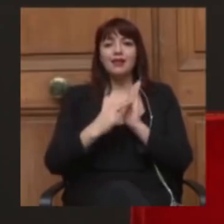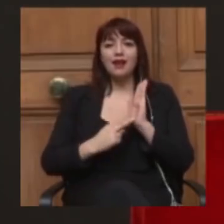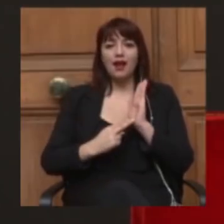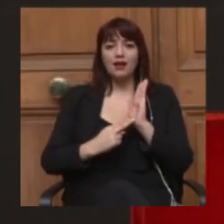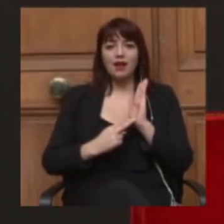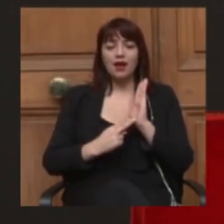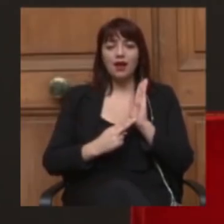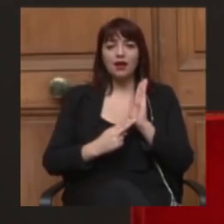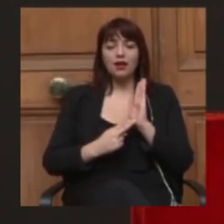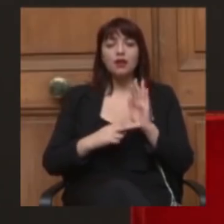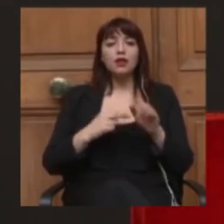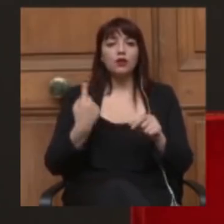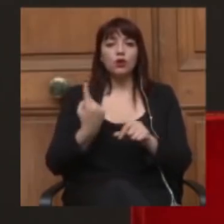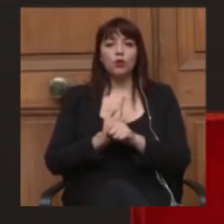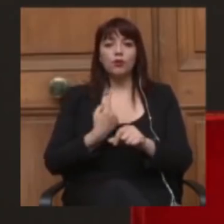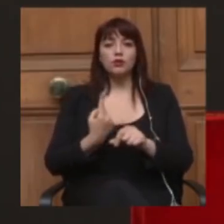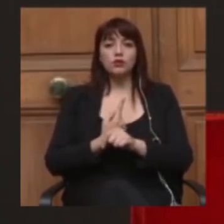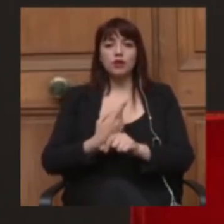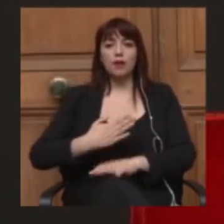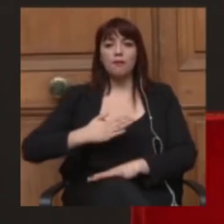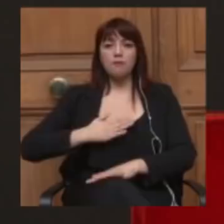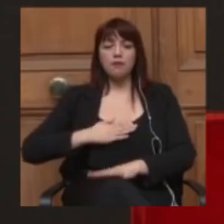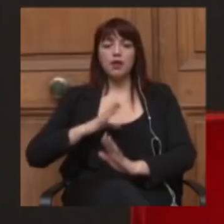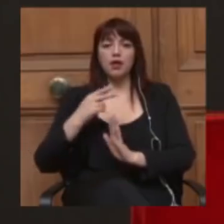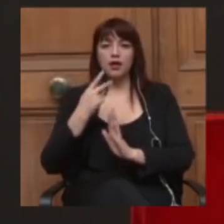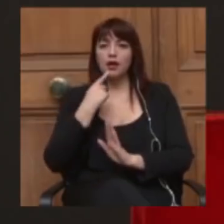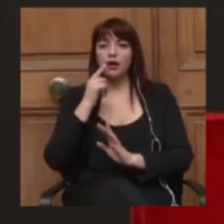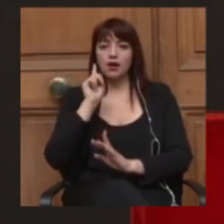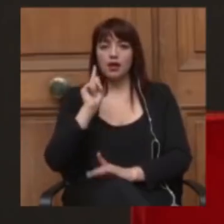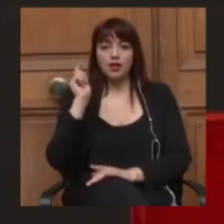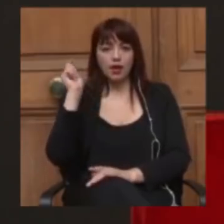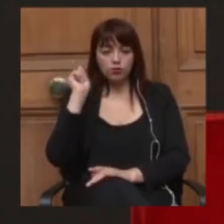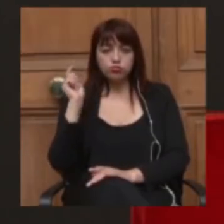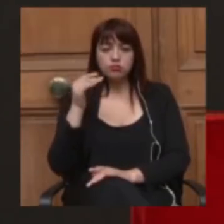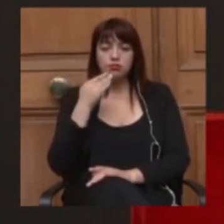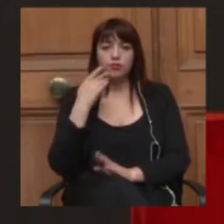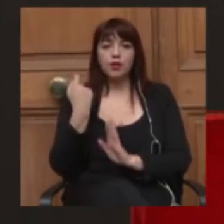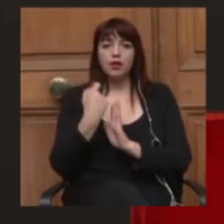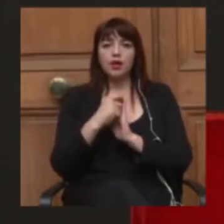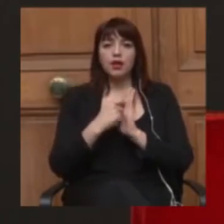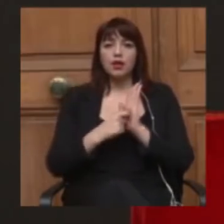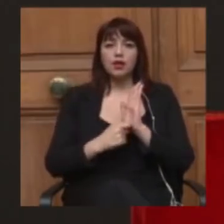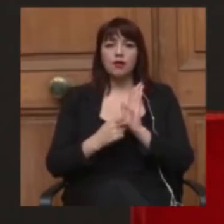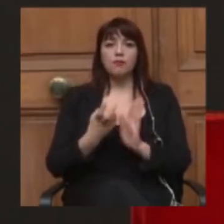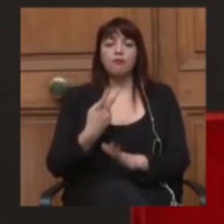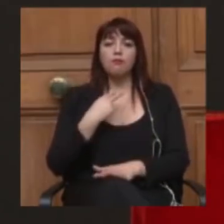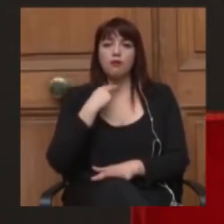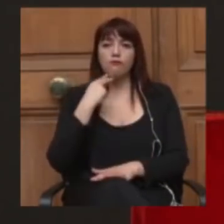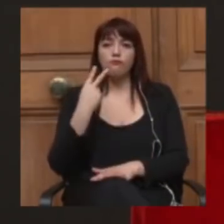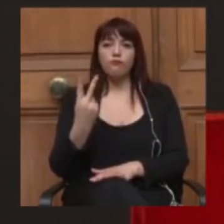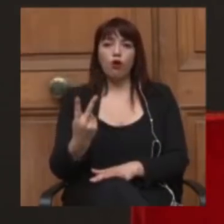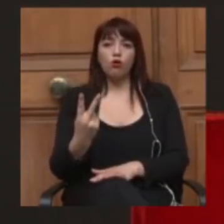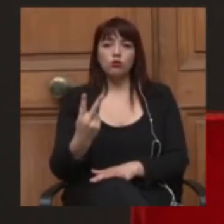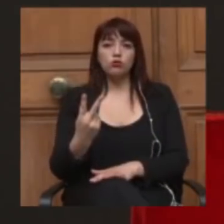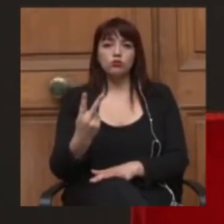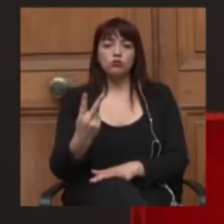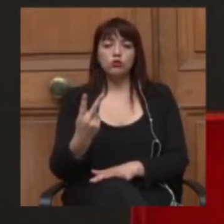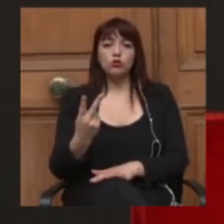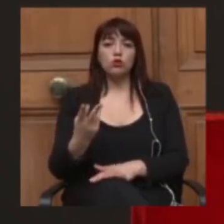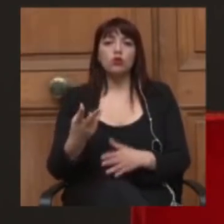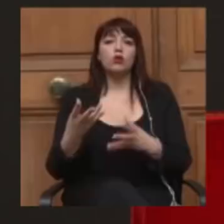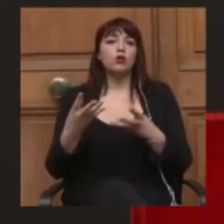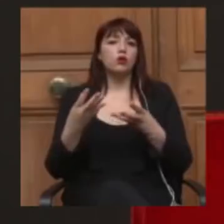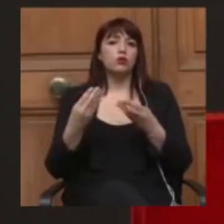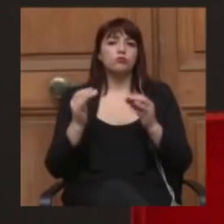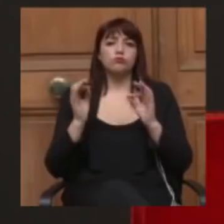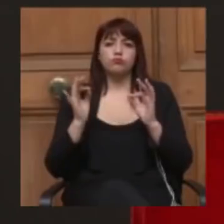thinking and writing, and even my own voice, this singular voice, is in